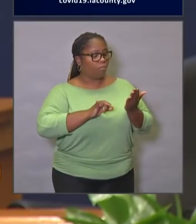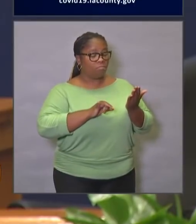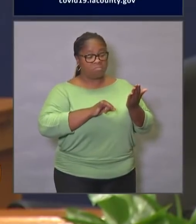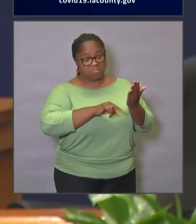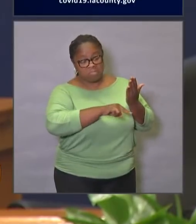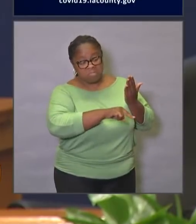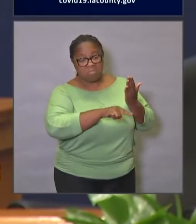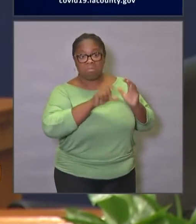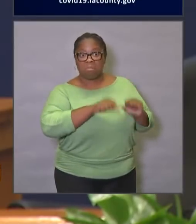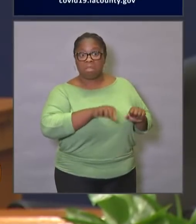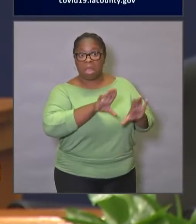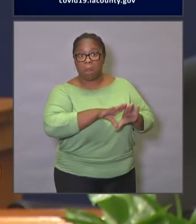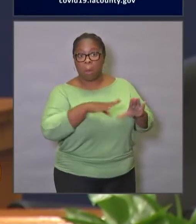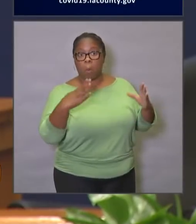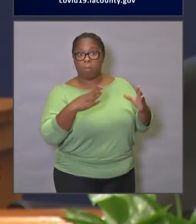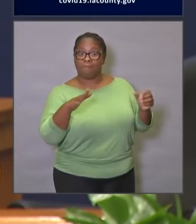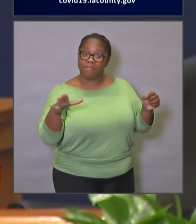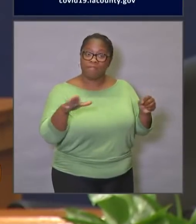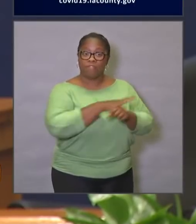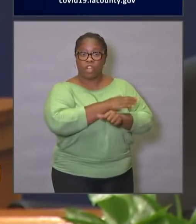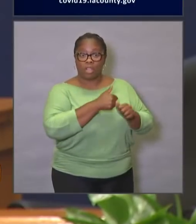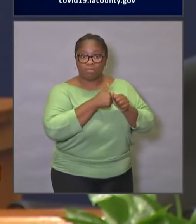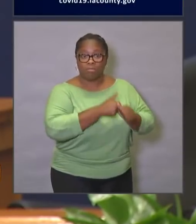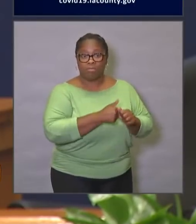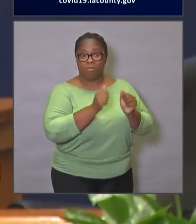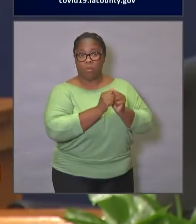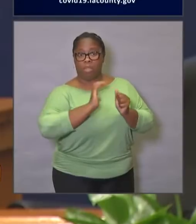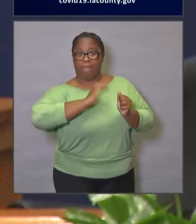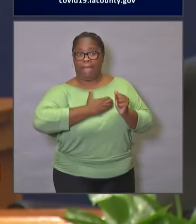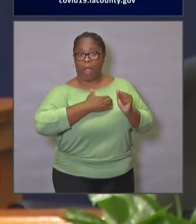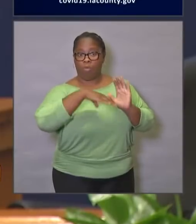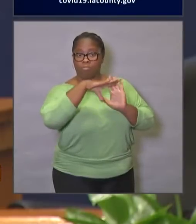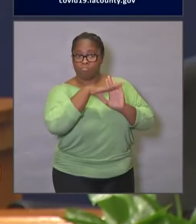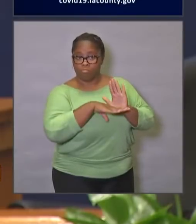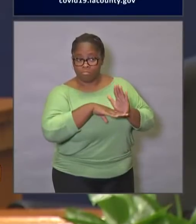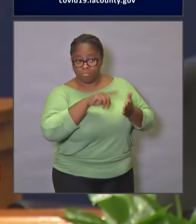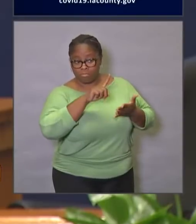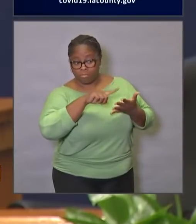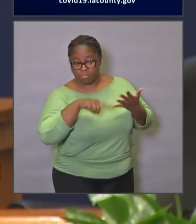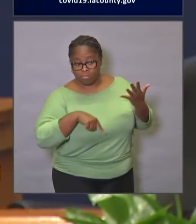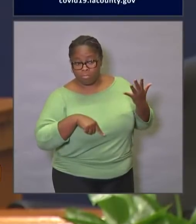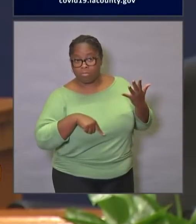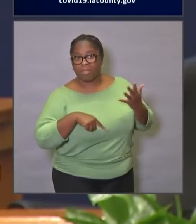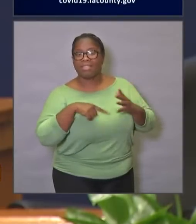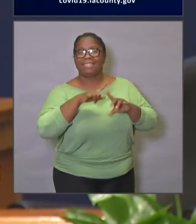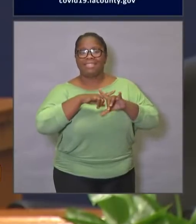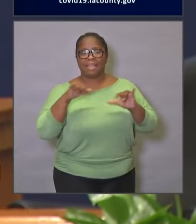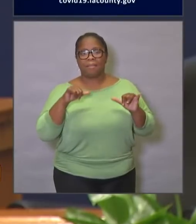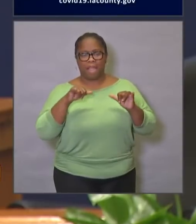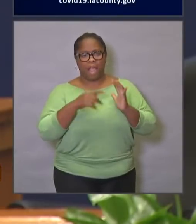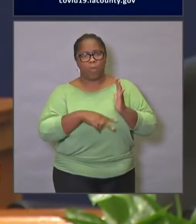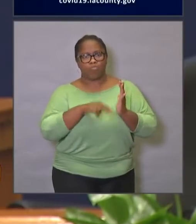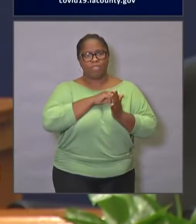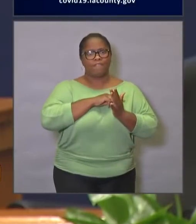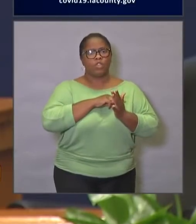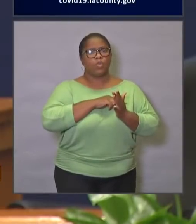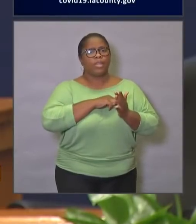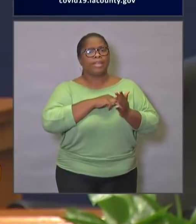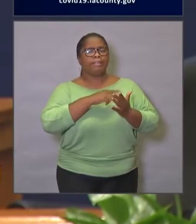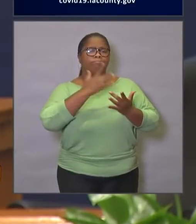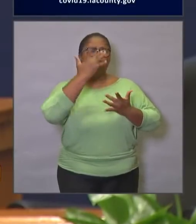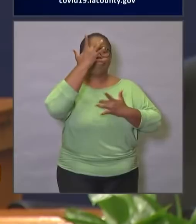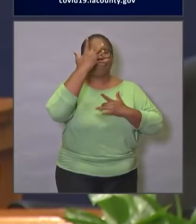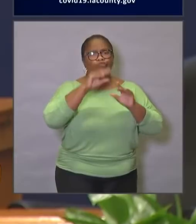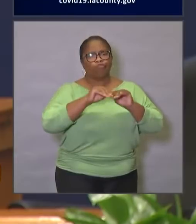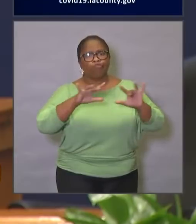full adherence with the school reopening protocols, along with reviewing epidemiological data for each school